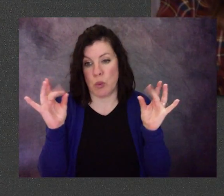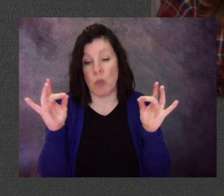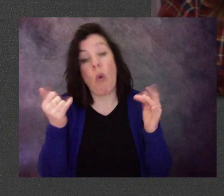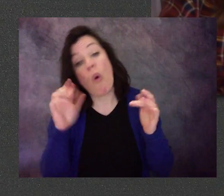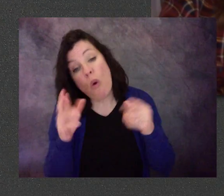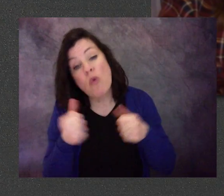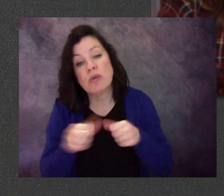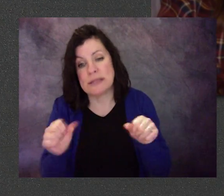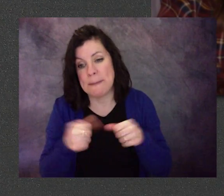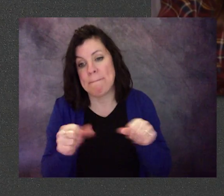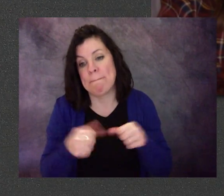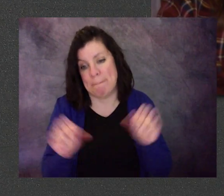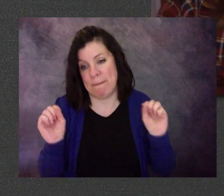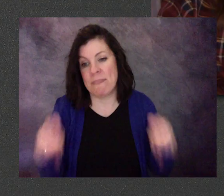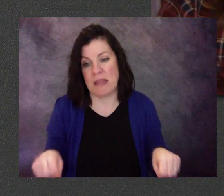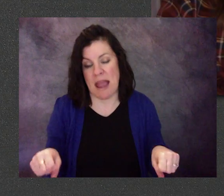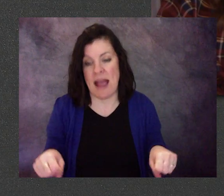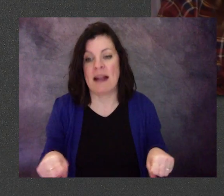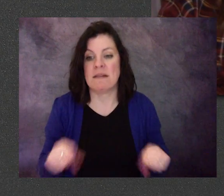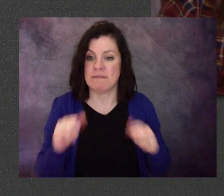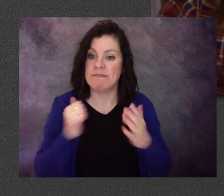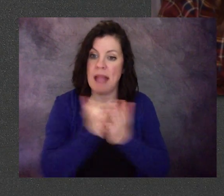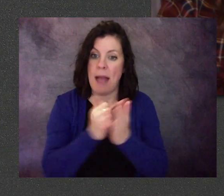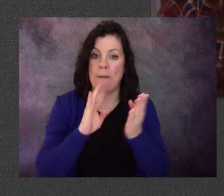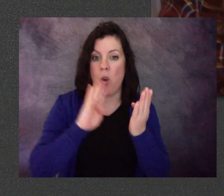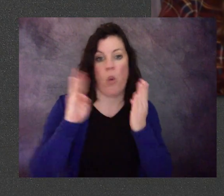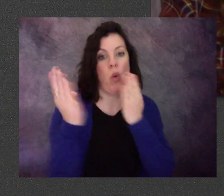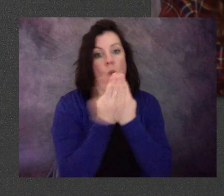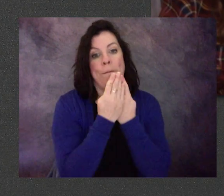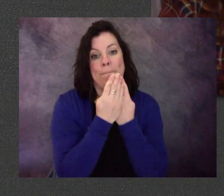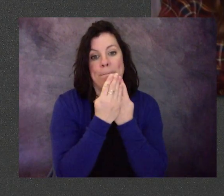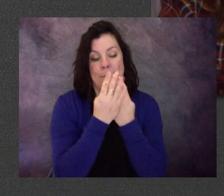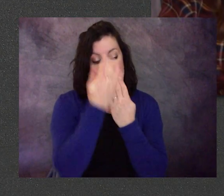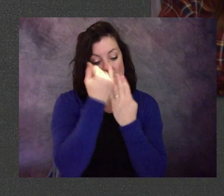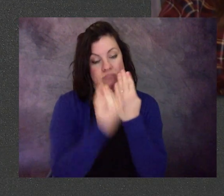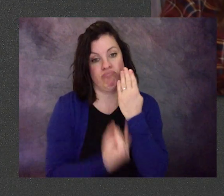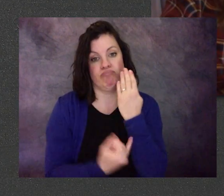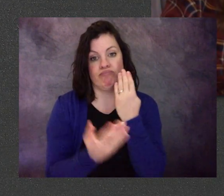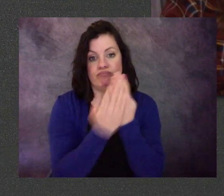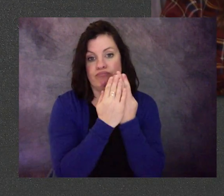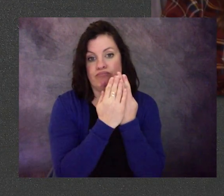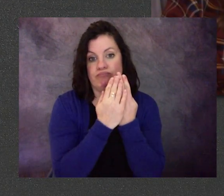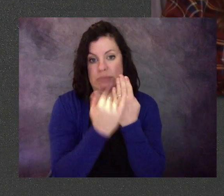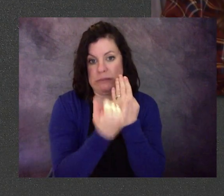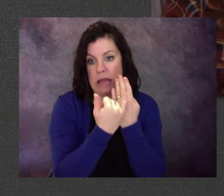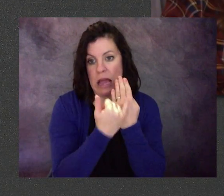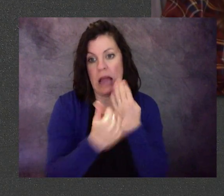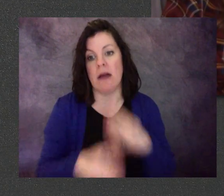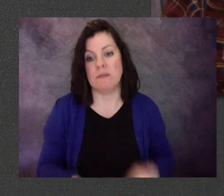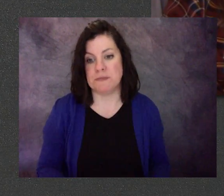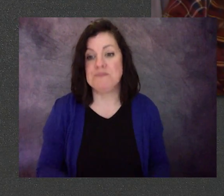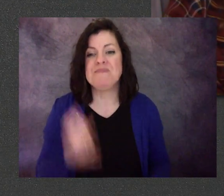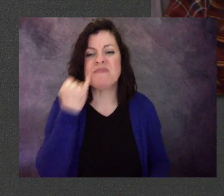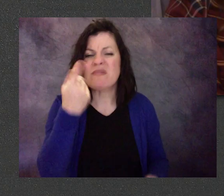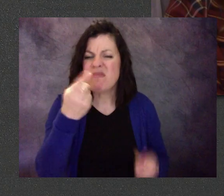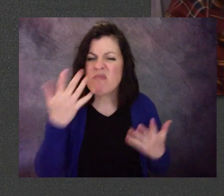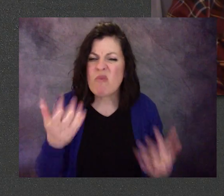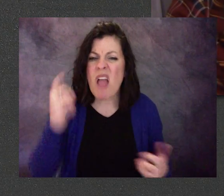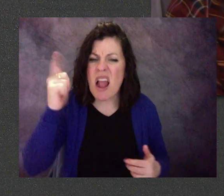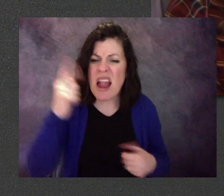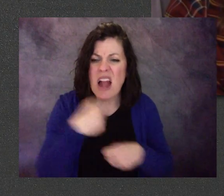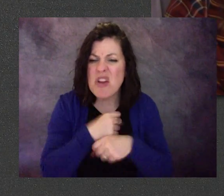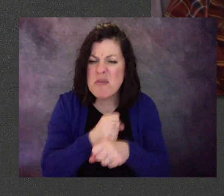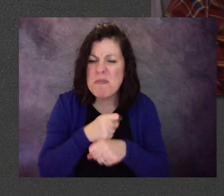tape, anything that you can use to stick some things together. If you don't have these items, that's okay. You can log on to